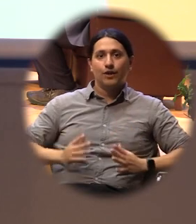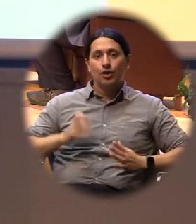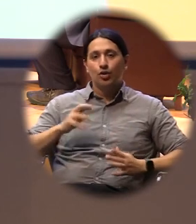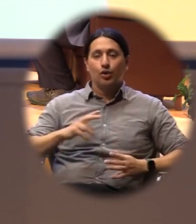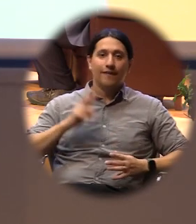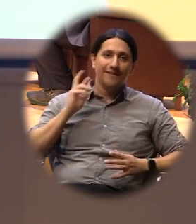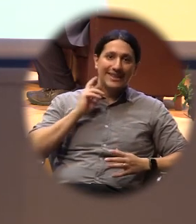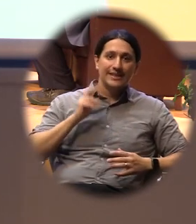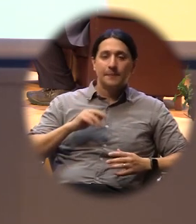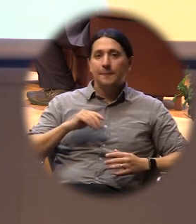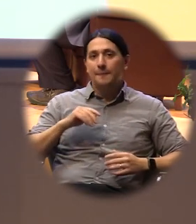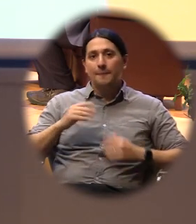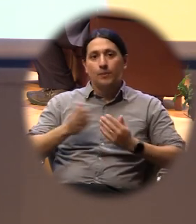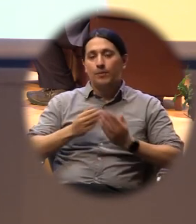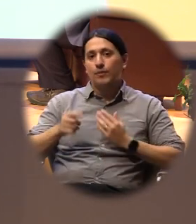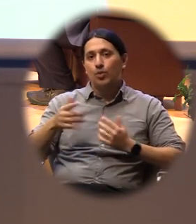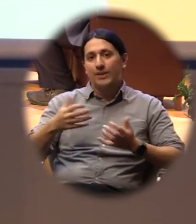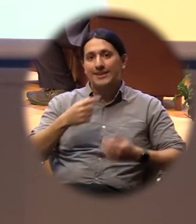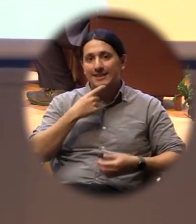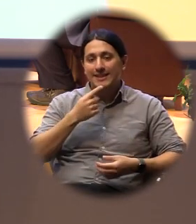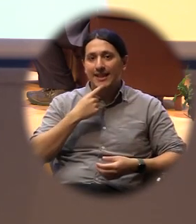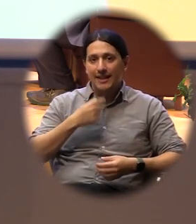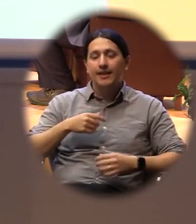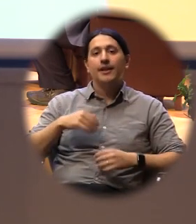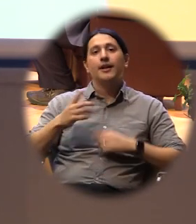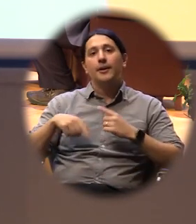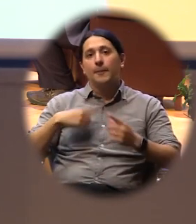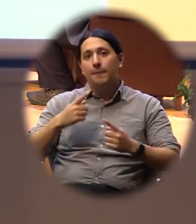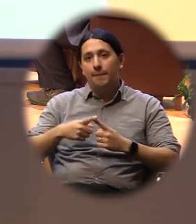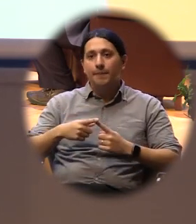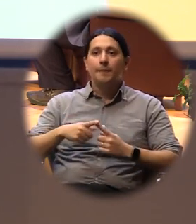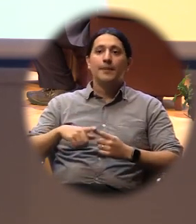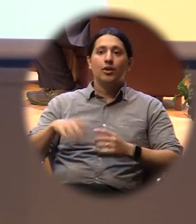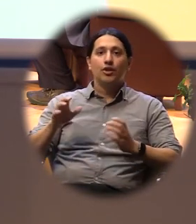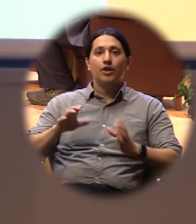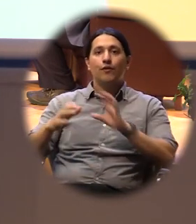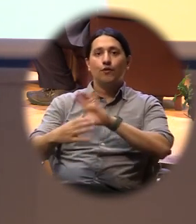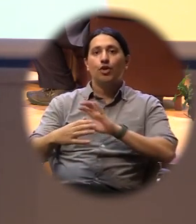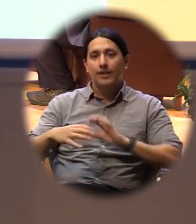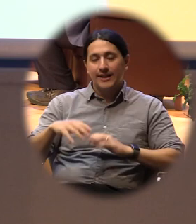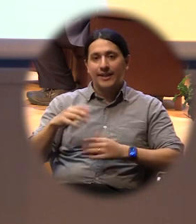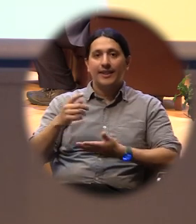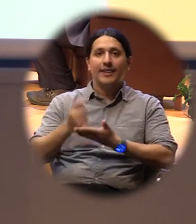and, of conversion therapy programming at Liberty University. Oops, I said it.